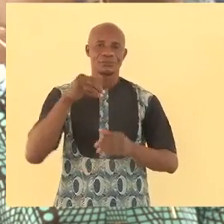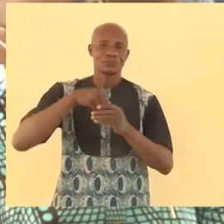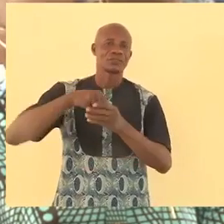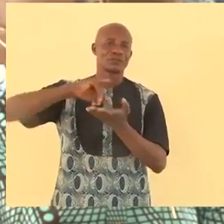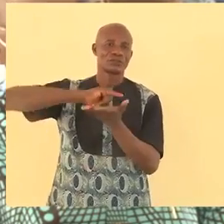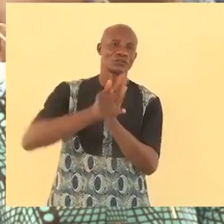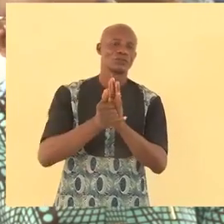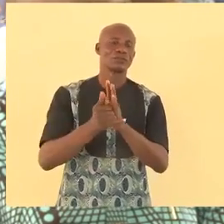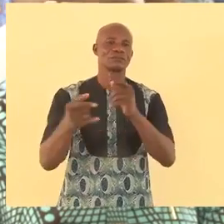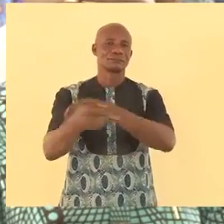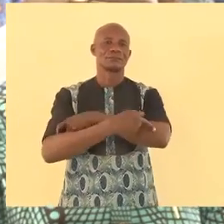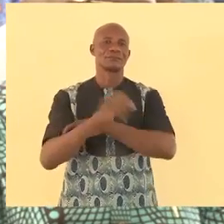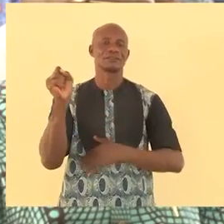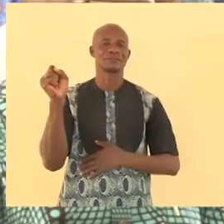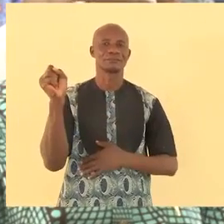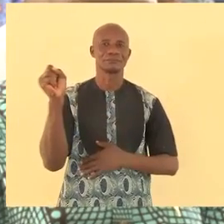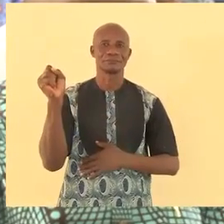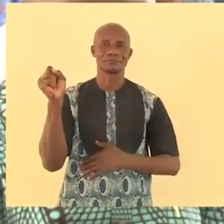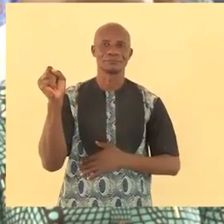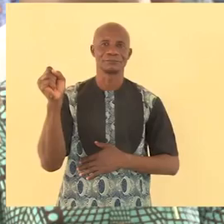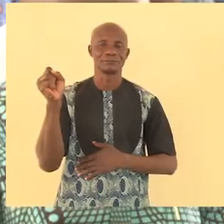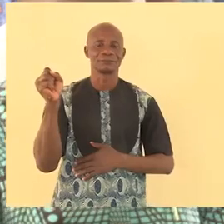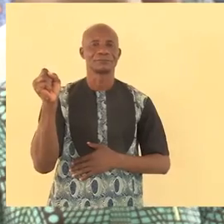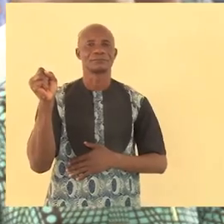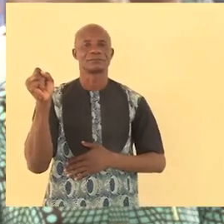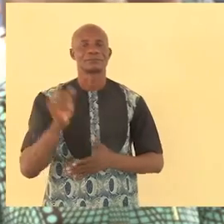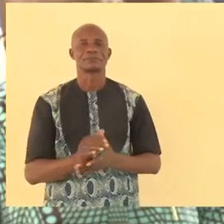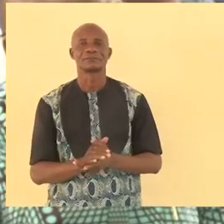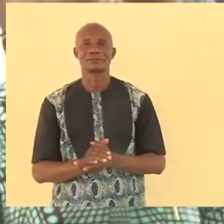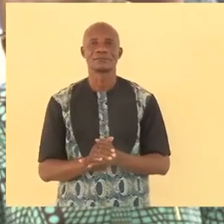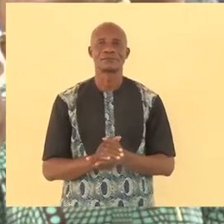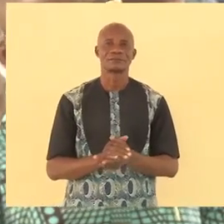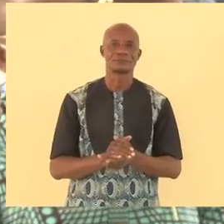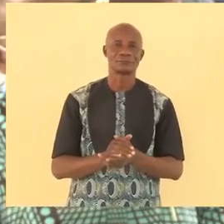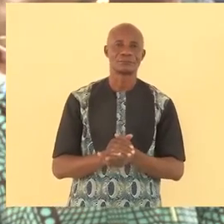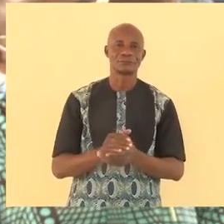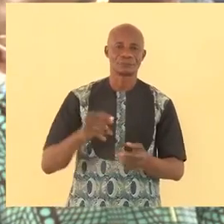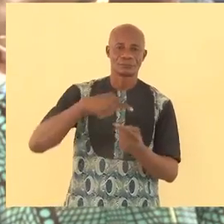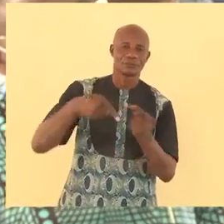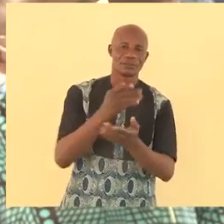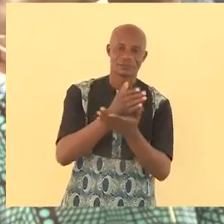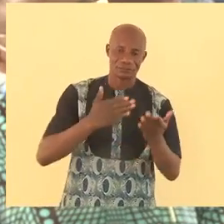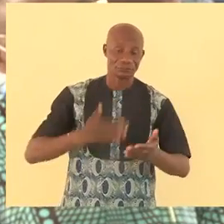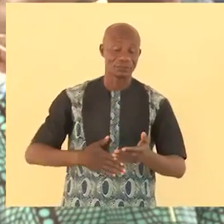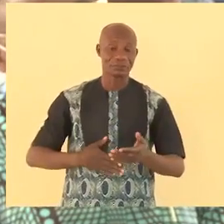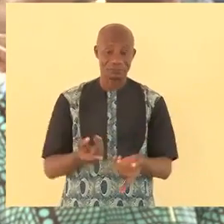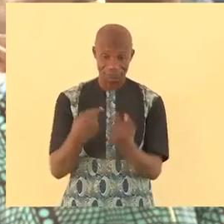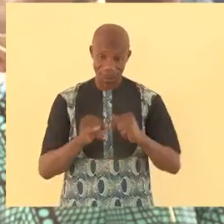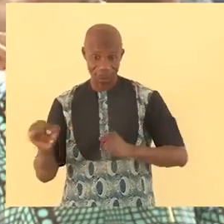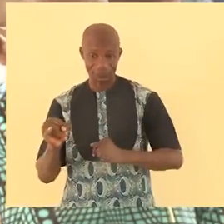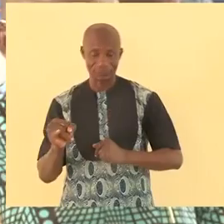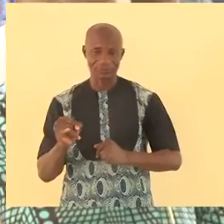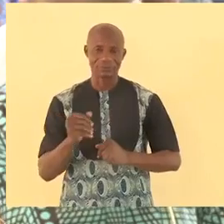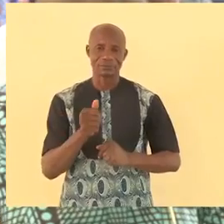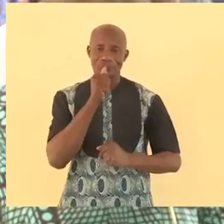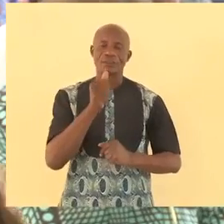And in those days... Benue yam? Yes, Benue yam. Okay. And in those days, when somebody is coming, when I'm eating